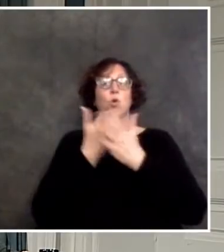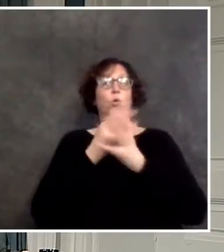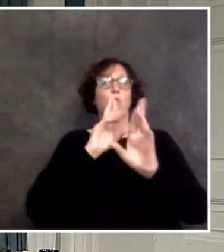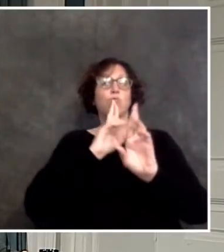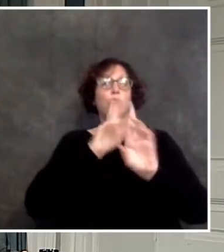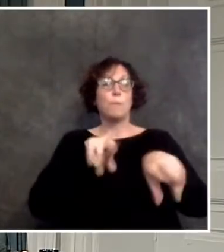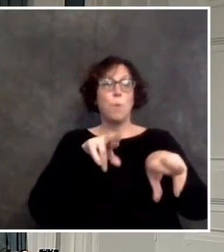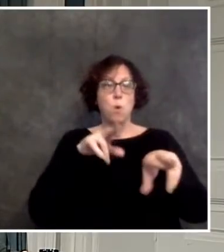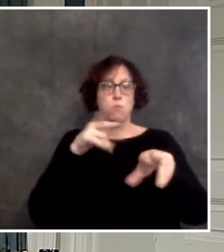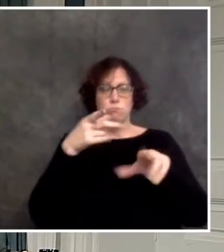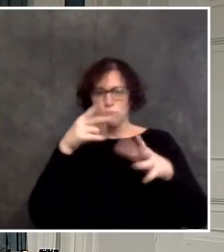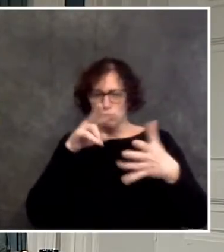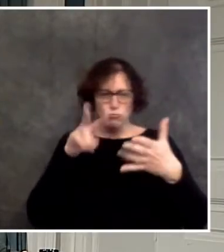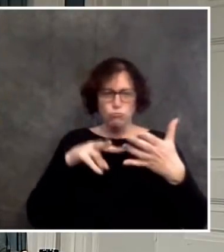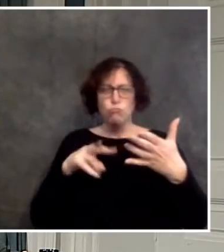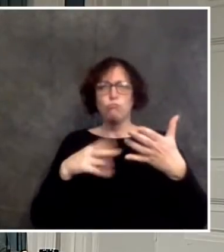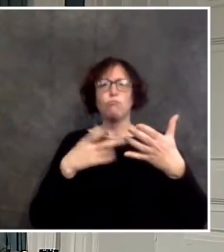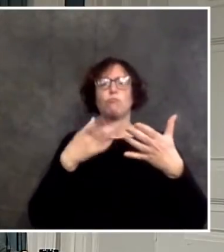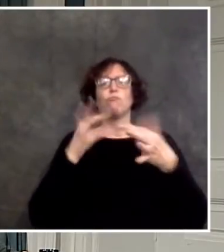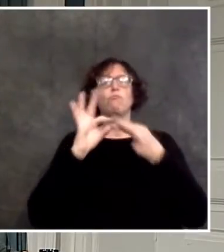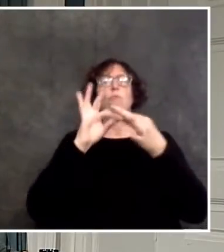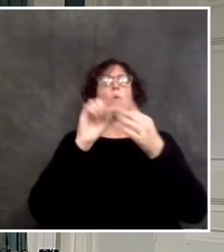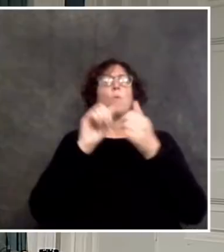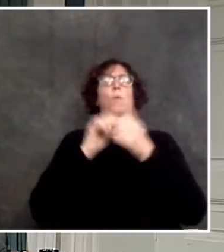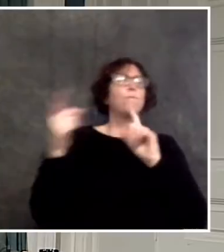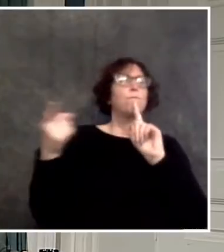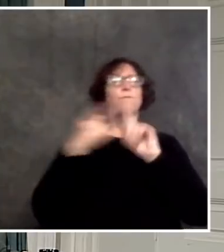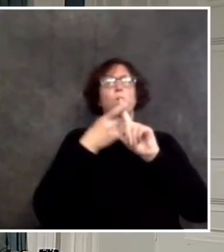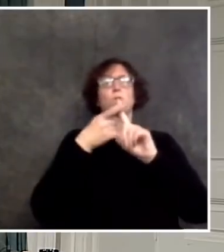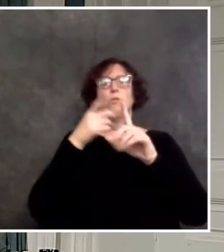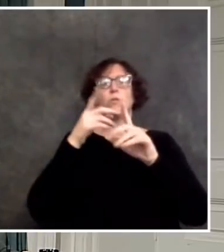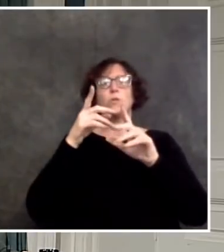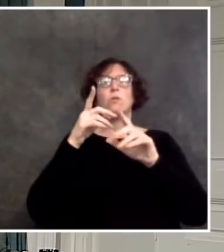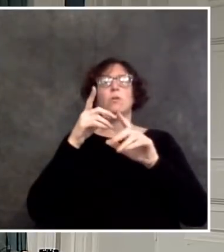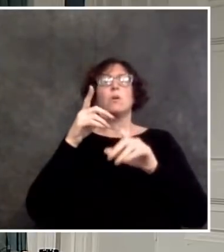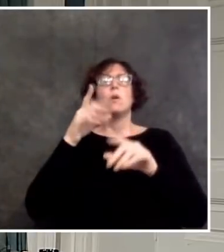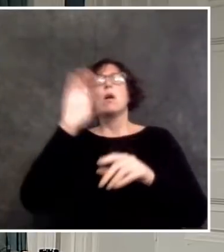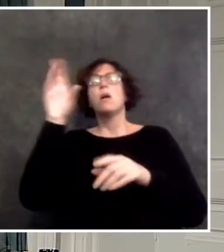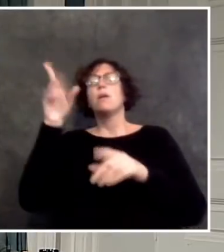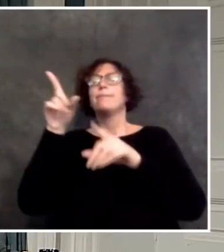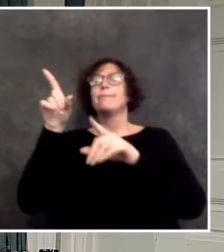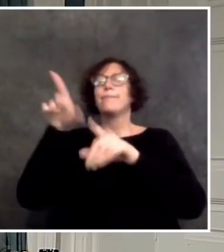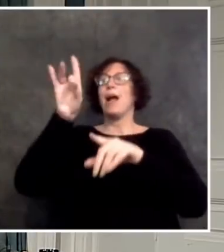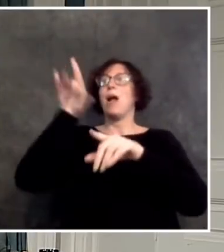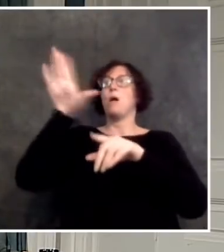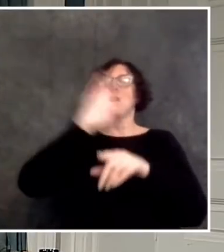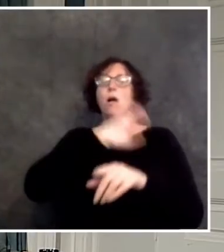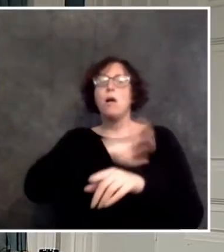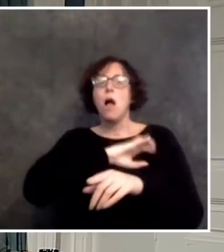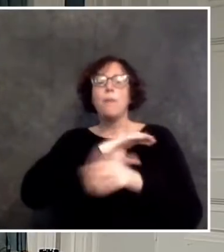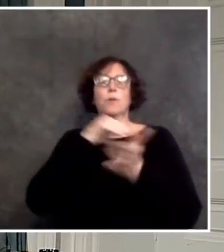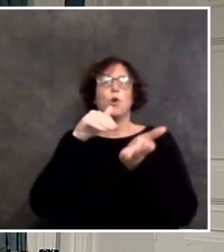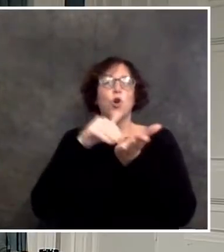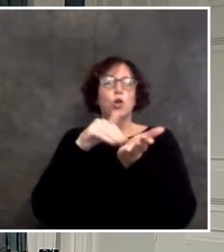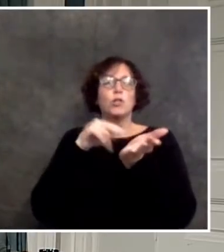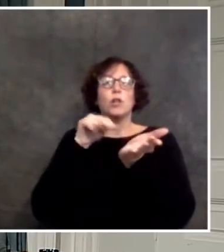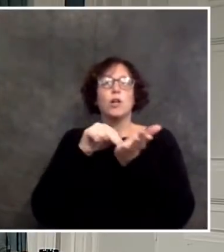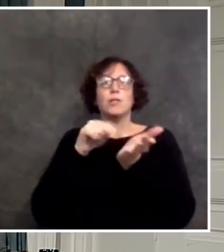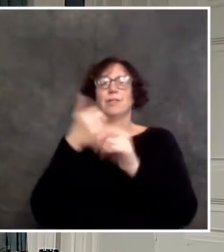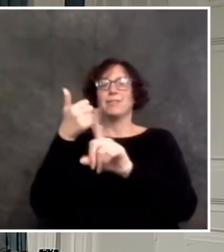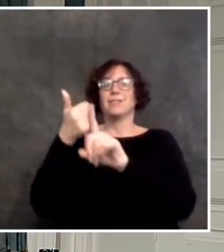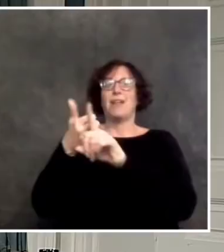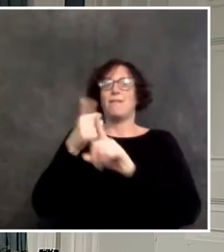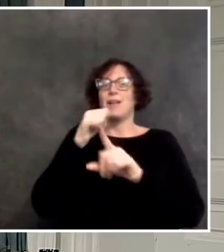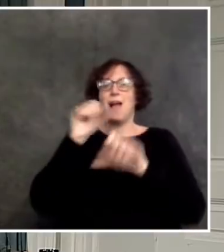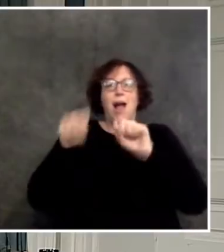who are actually essential workers, are just unable to access these tests. They're being rerouted to their primary care physicians who